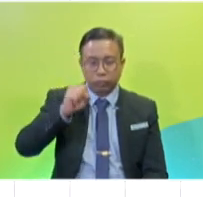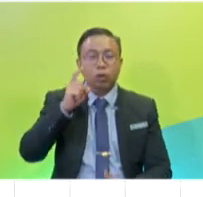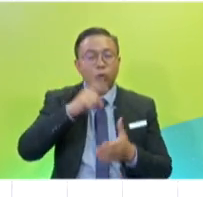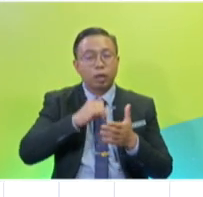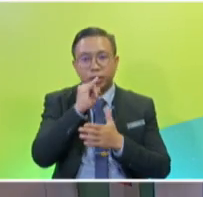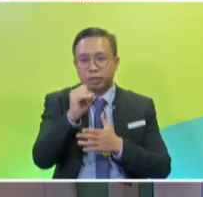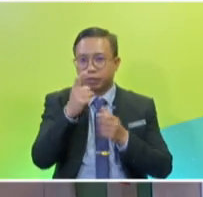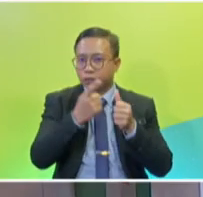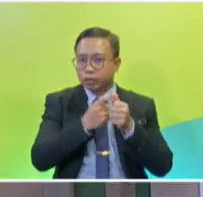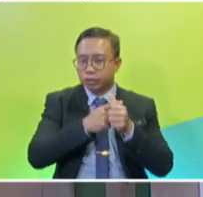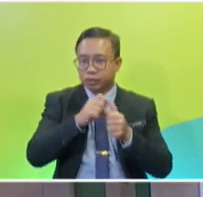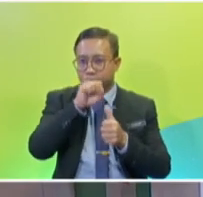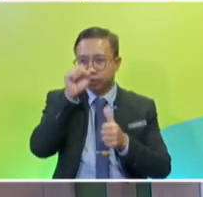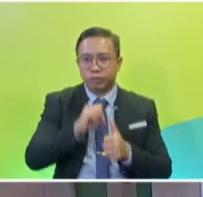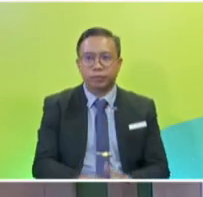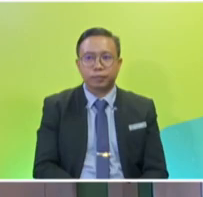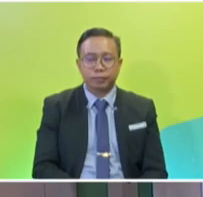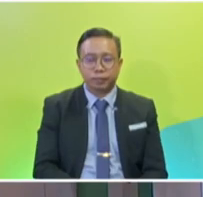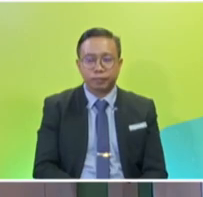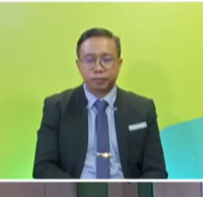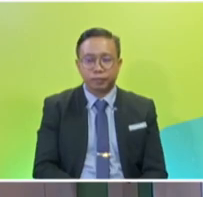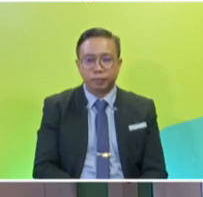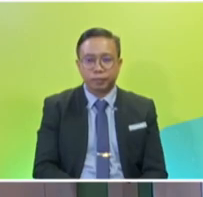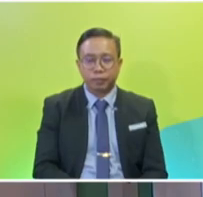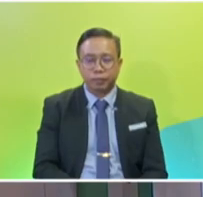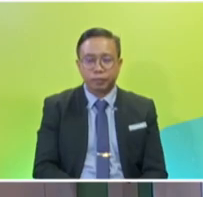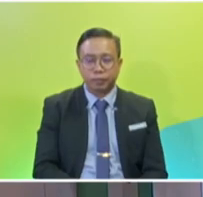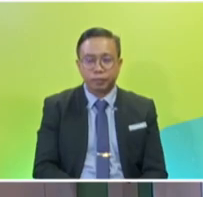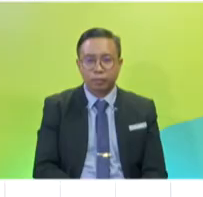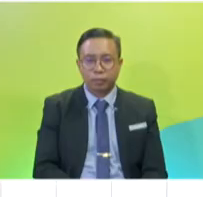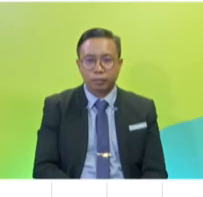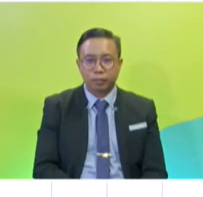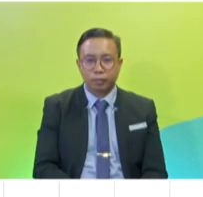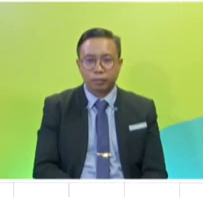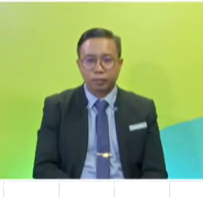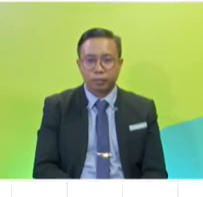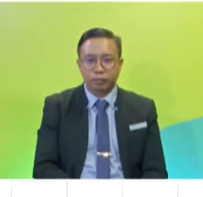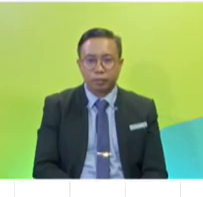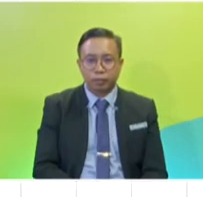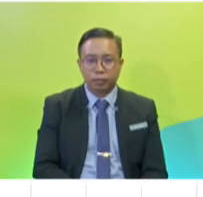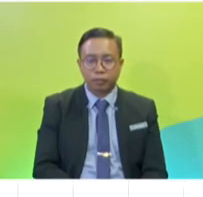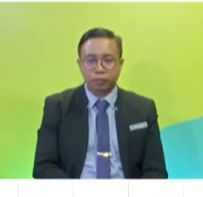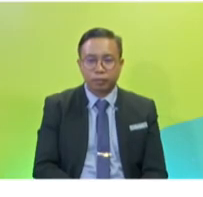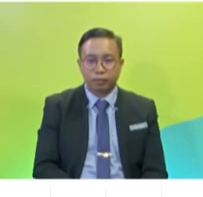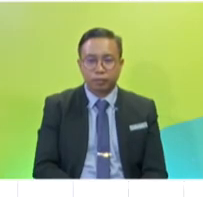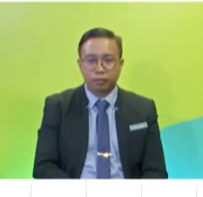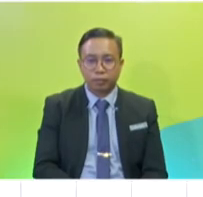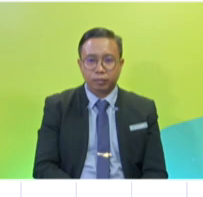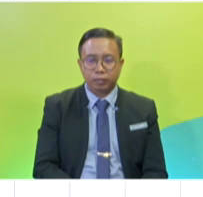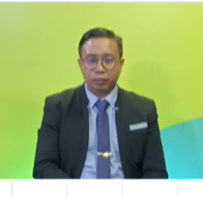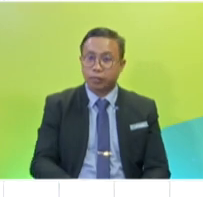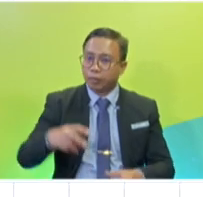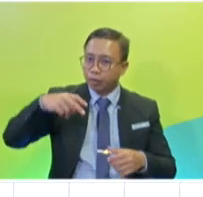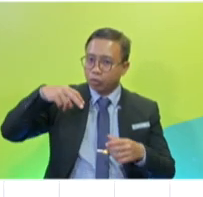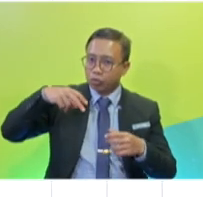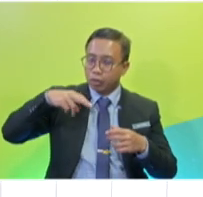your only one question? New places. Sorry, can you repeat? Travel new places. Okay,